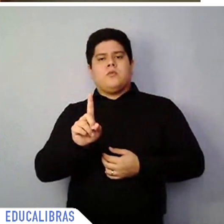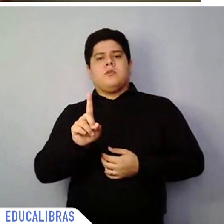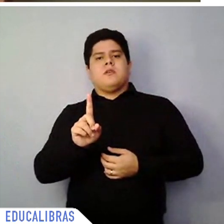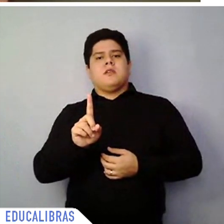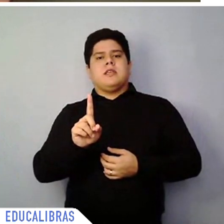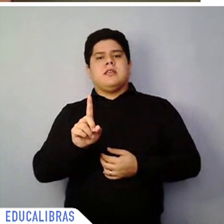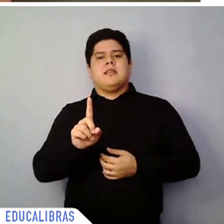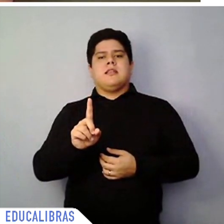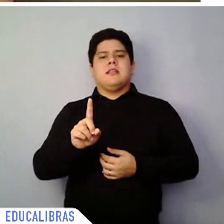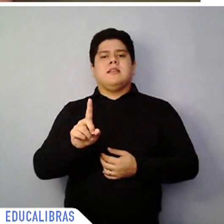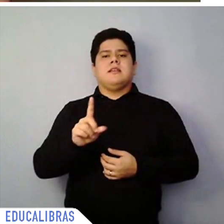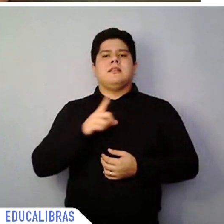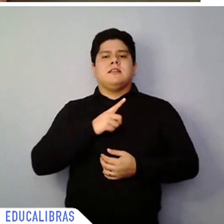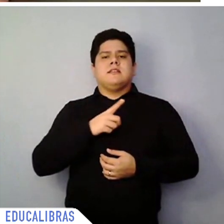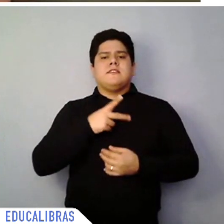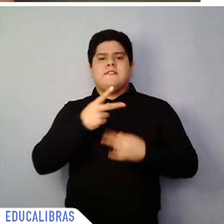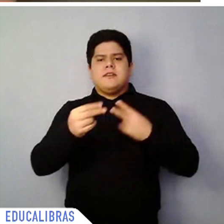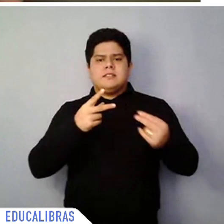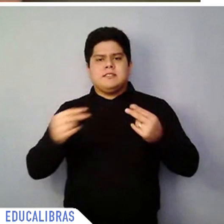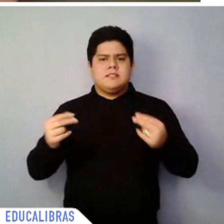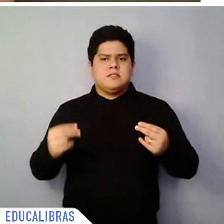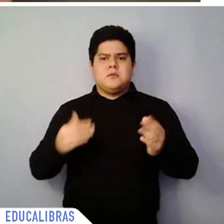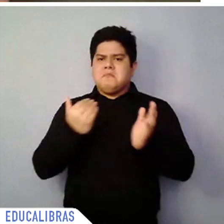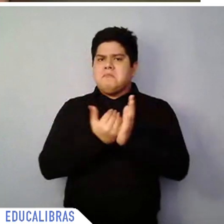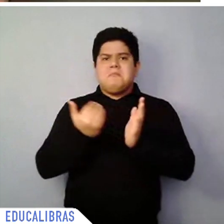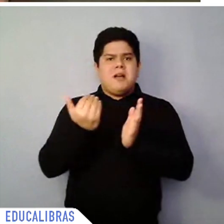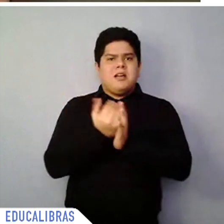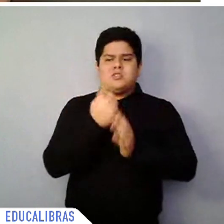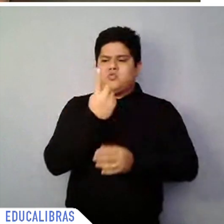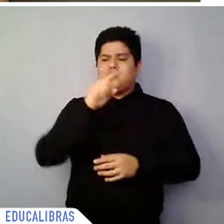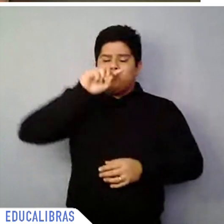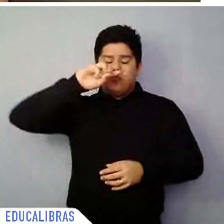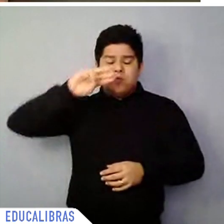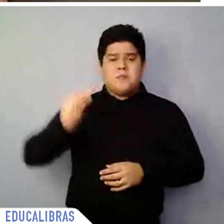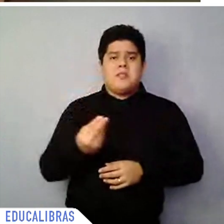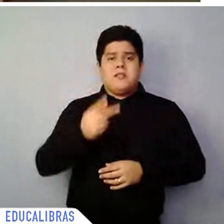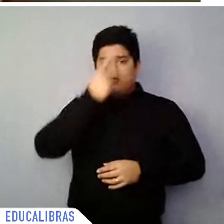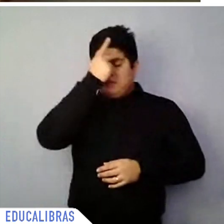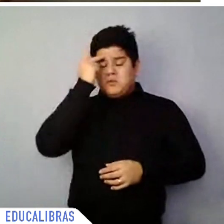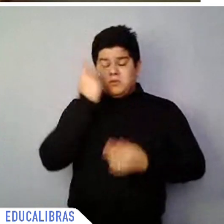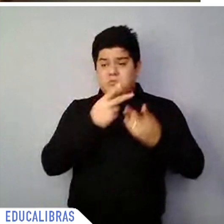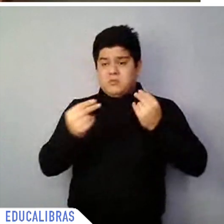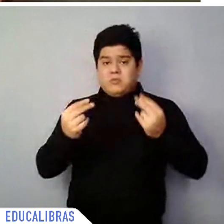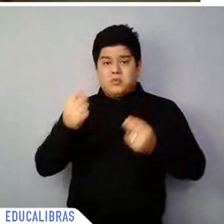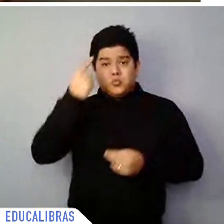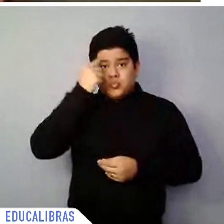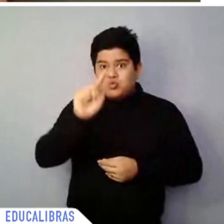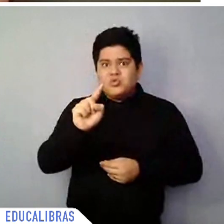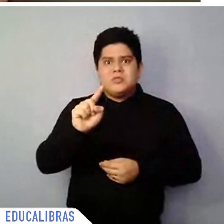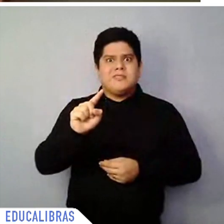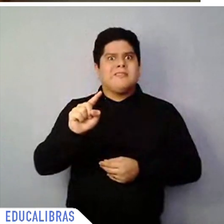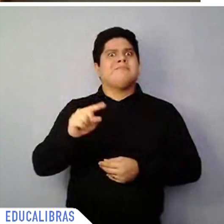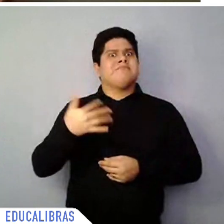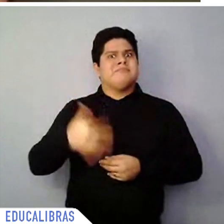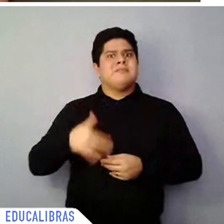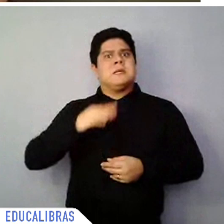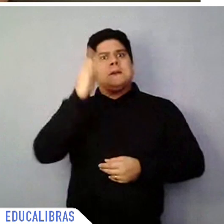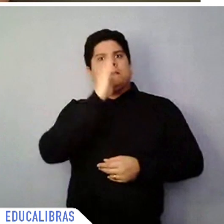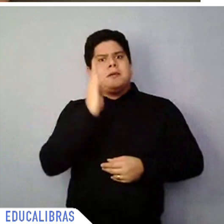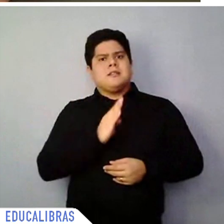in H1N1, I was the ministry for the government. We vaccinated over 1 million people per